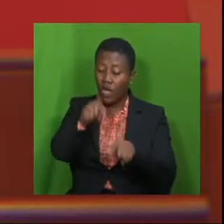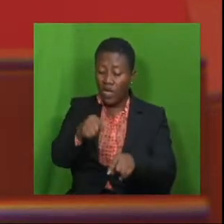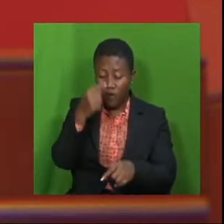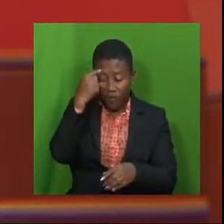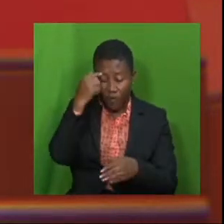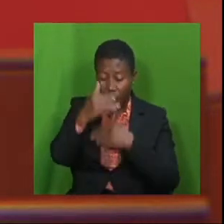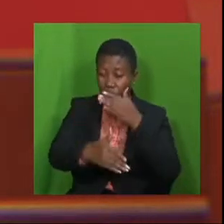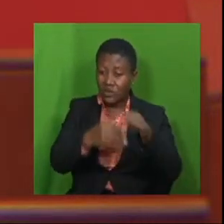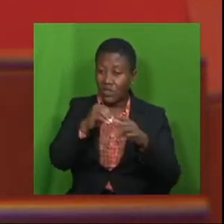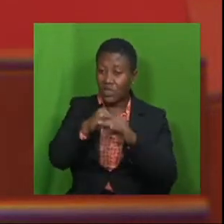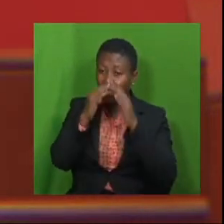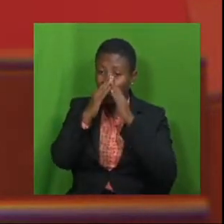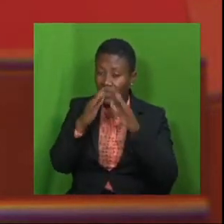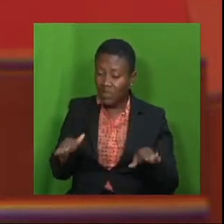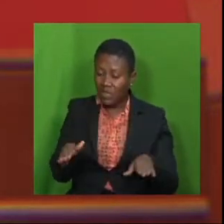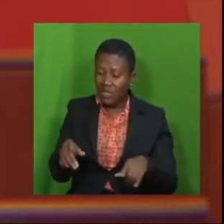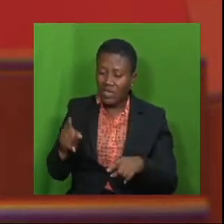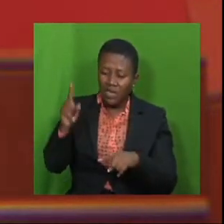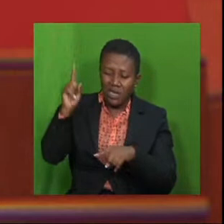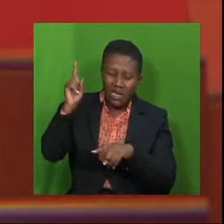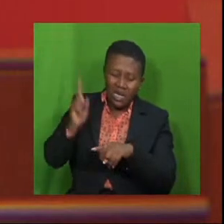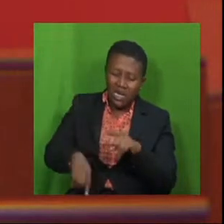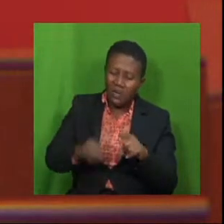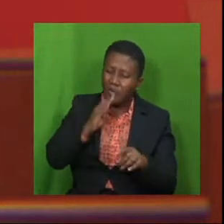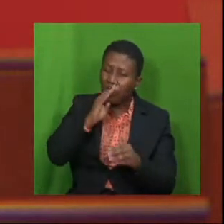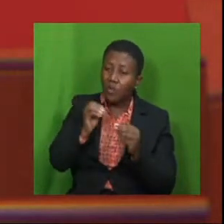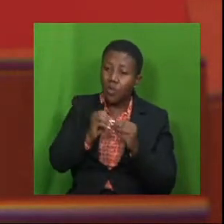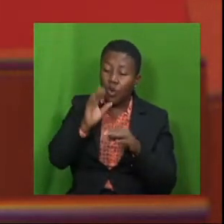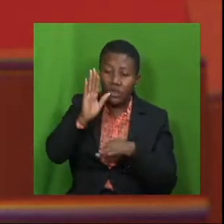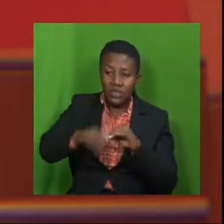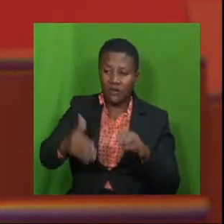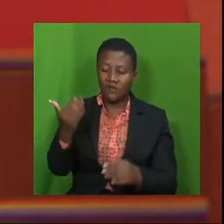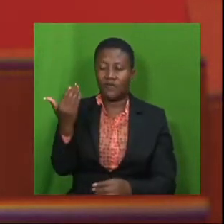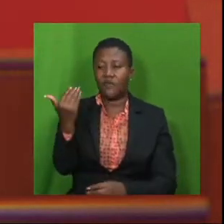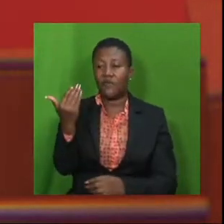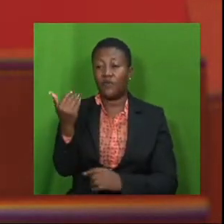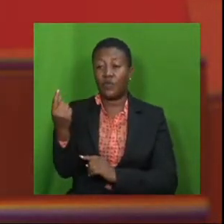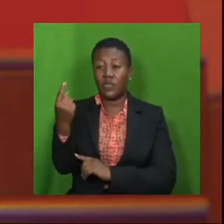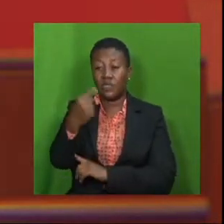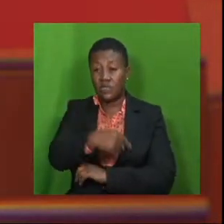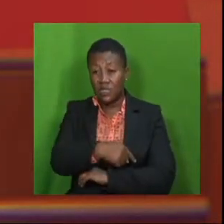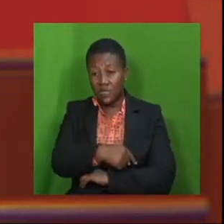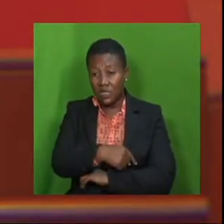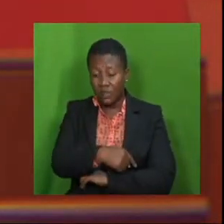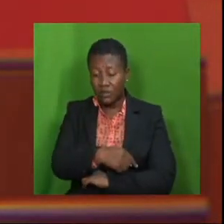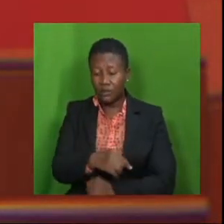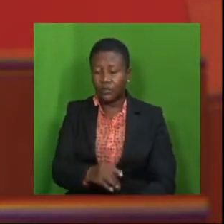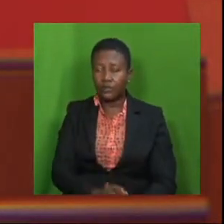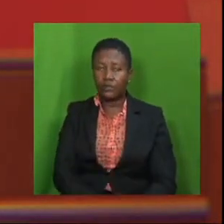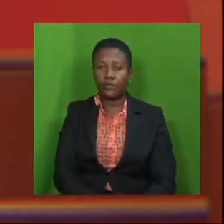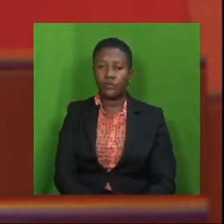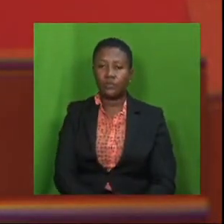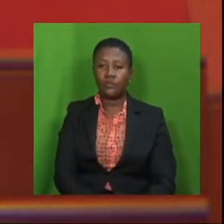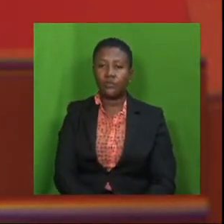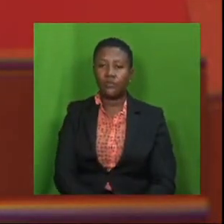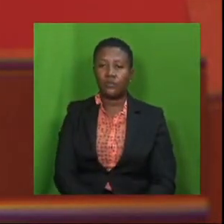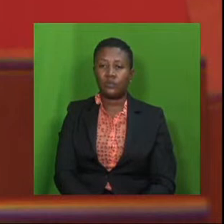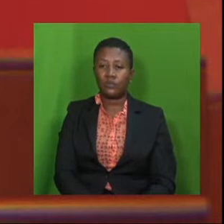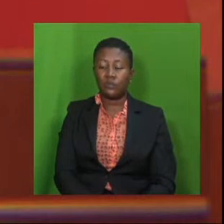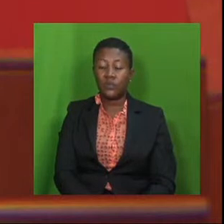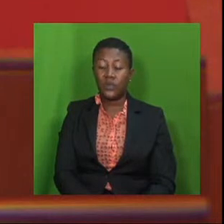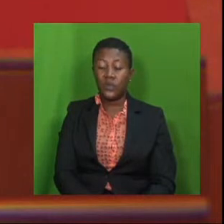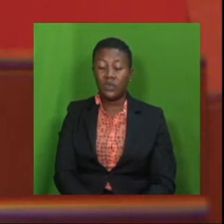cannot exceed 15 days at any point in time, and